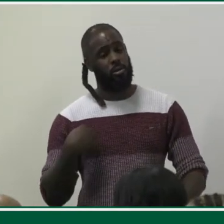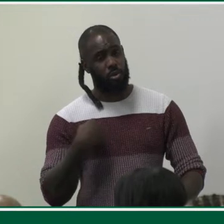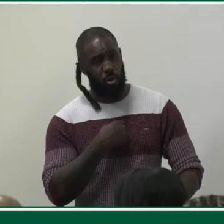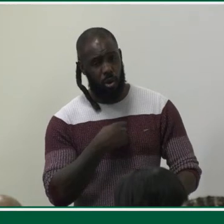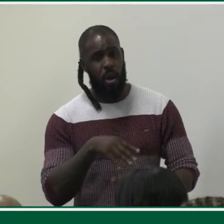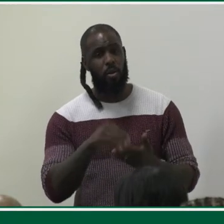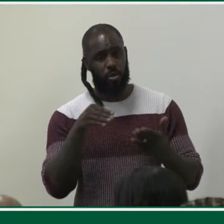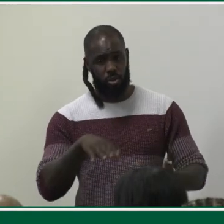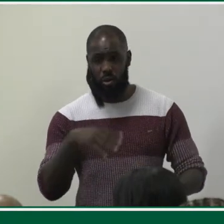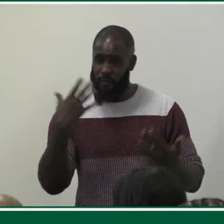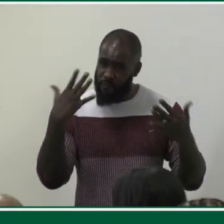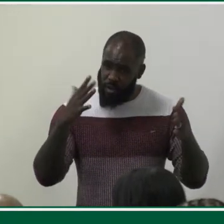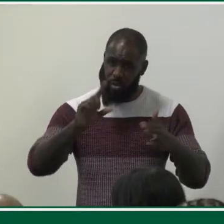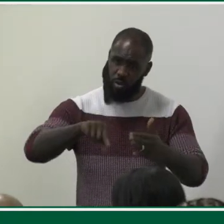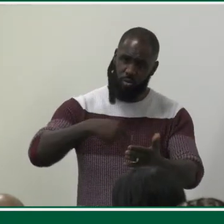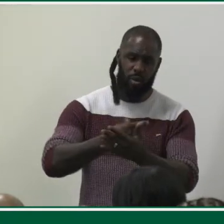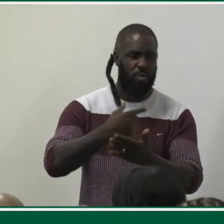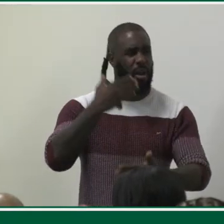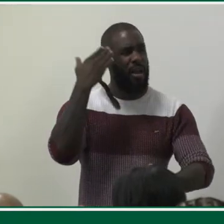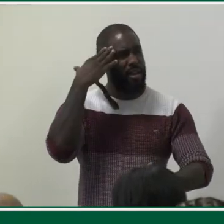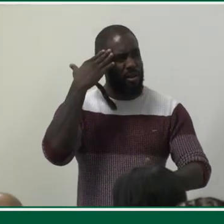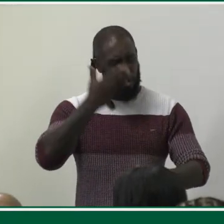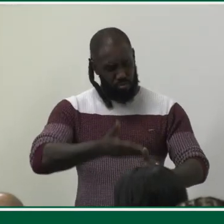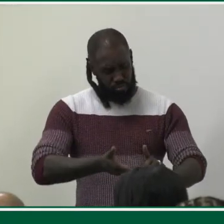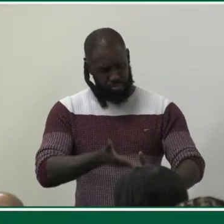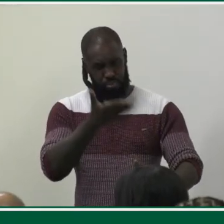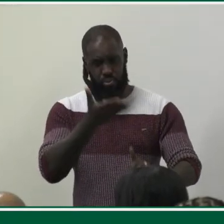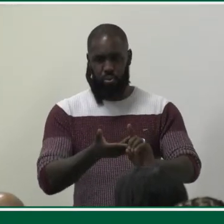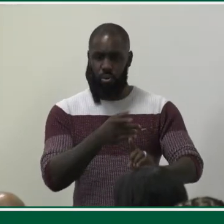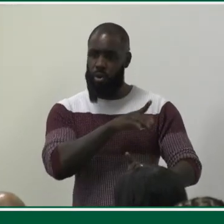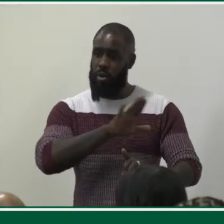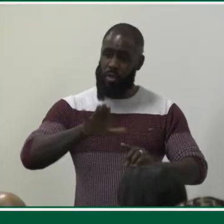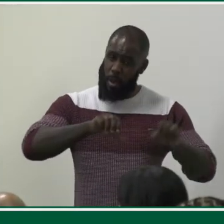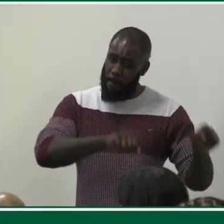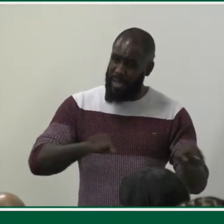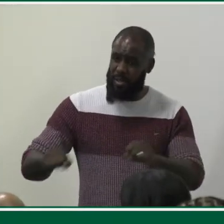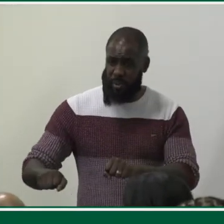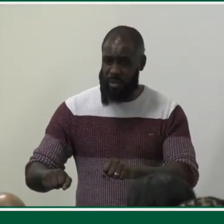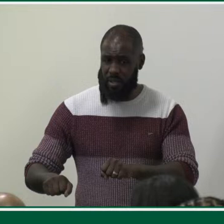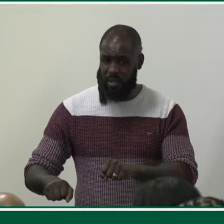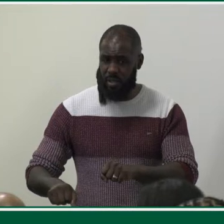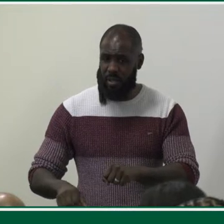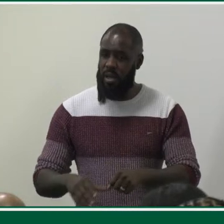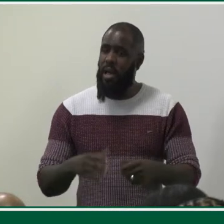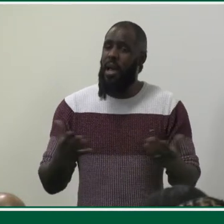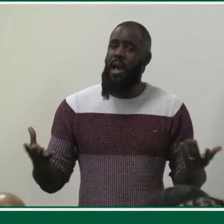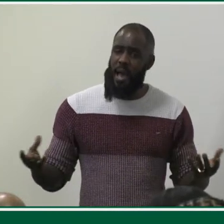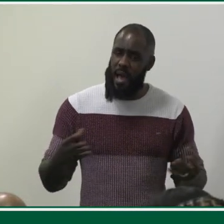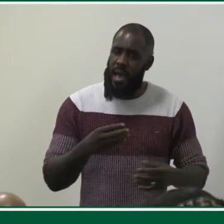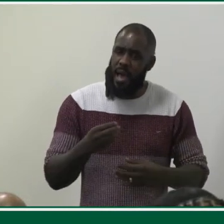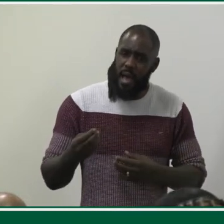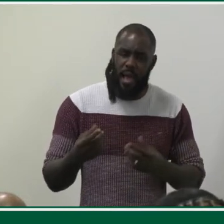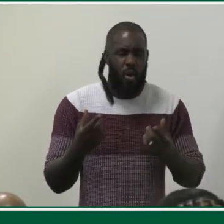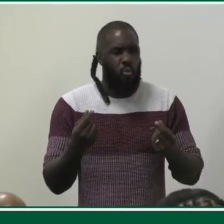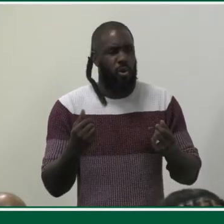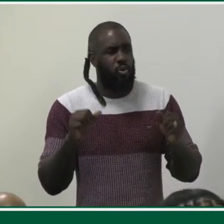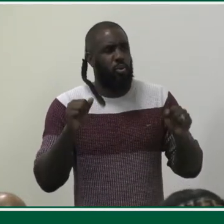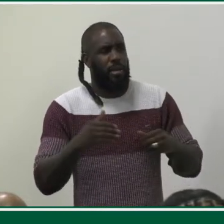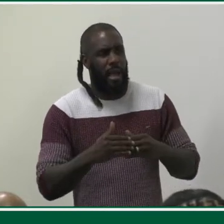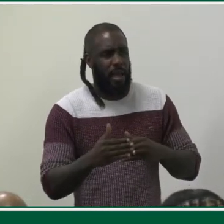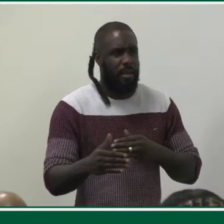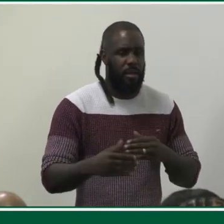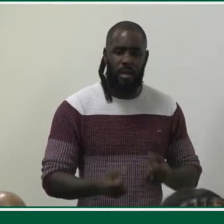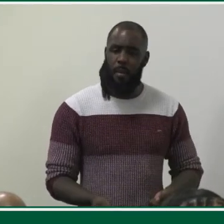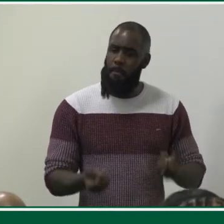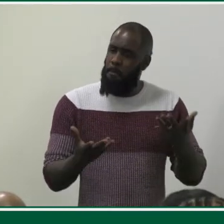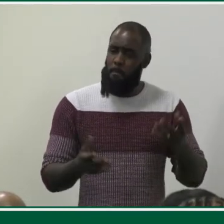they graduate, to know who they are and their potential and what they are truly capable of doing, because so many of our students have no